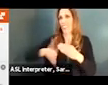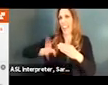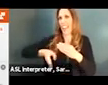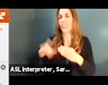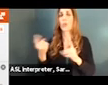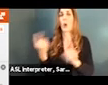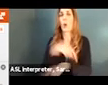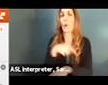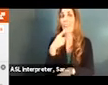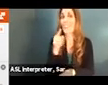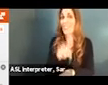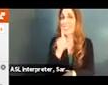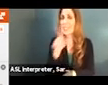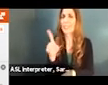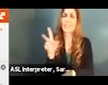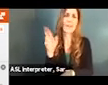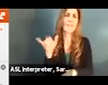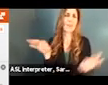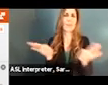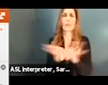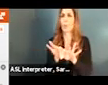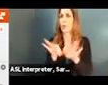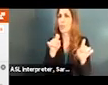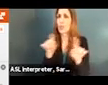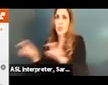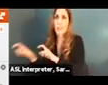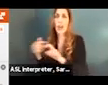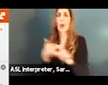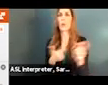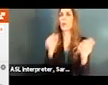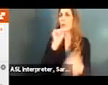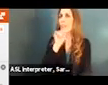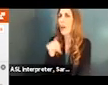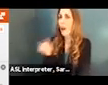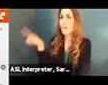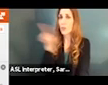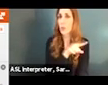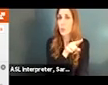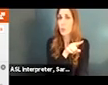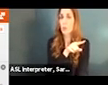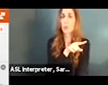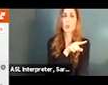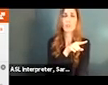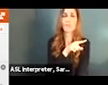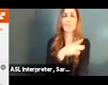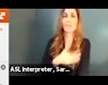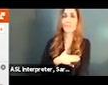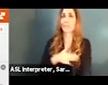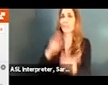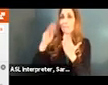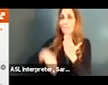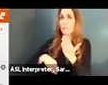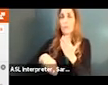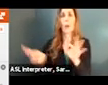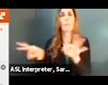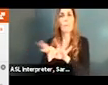this is a very important survey that we would love for you to do. It's really important